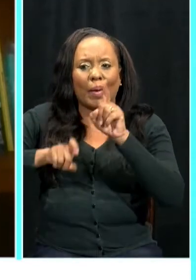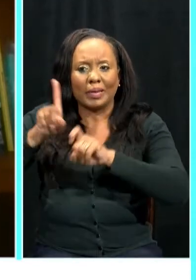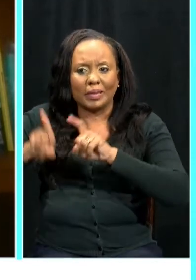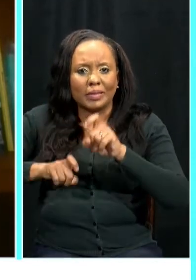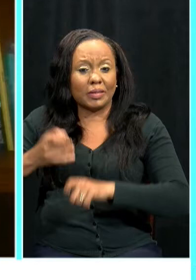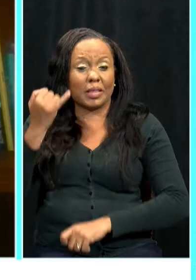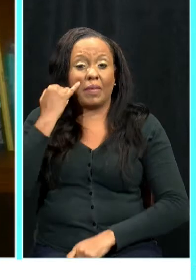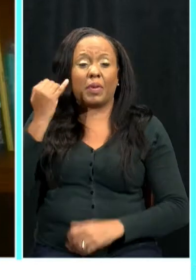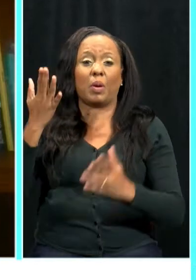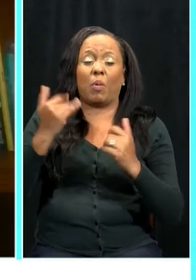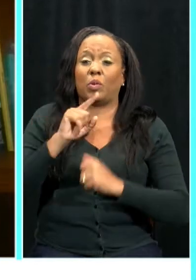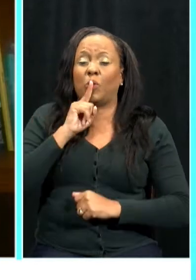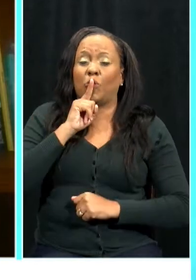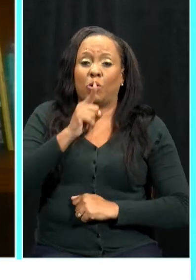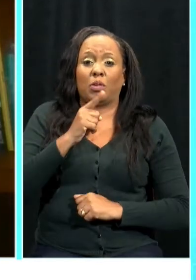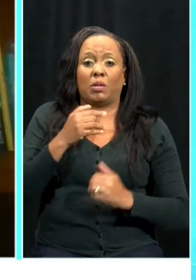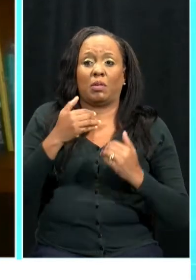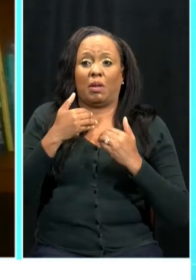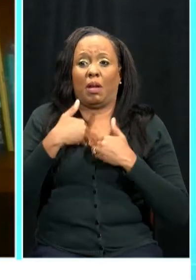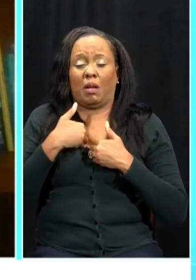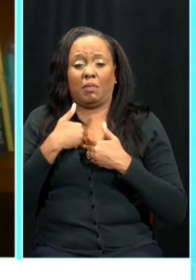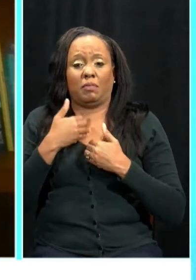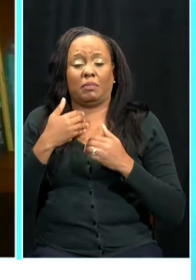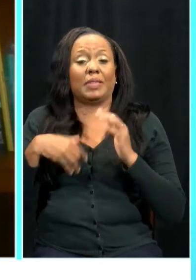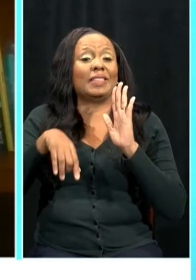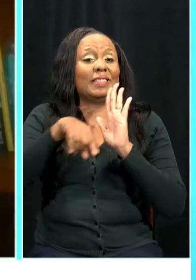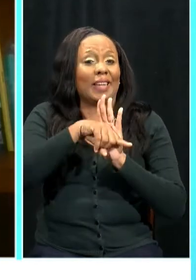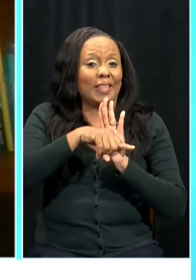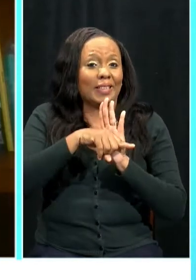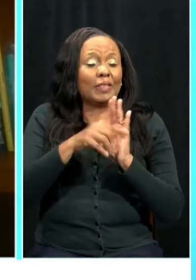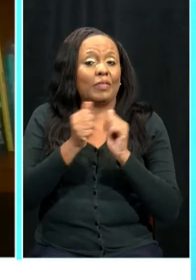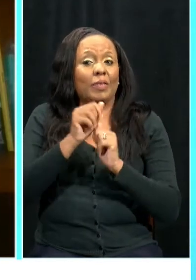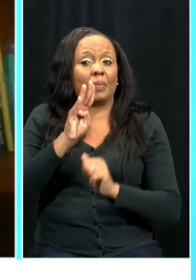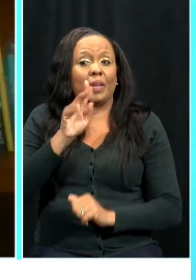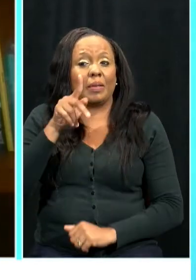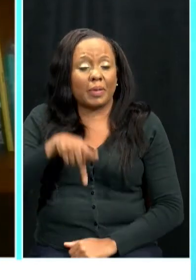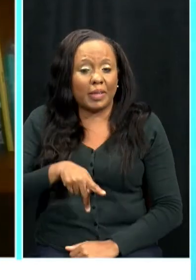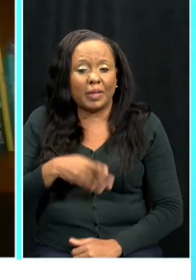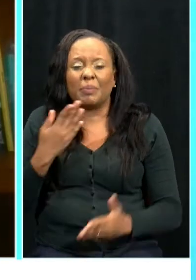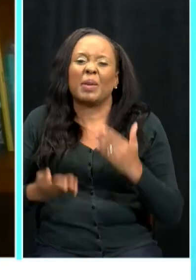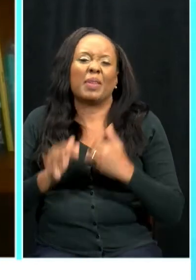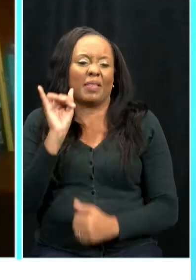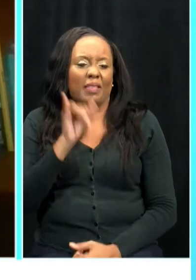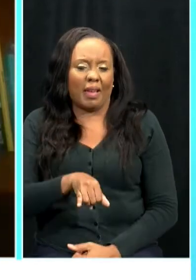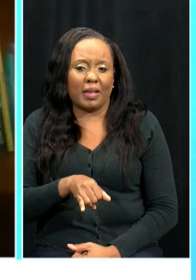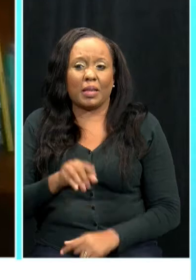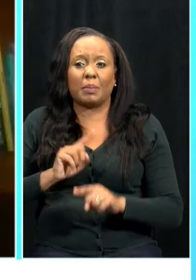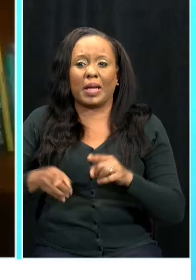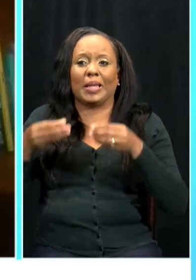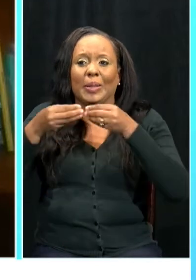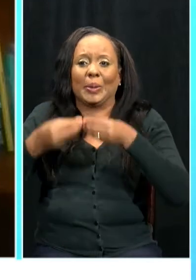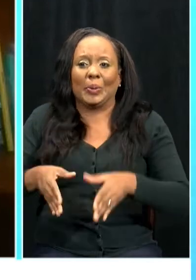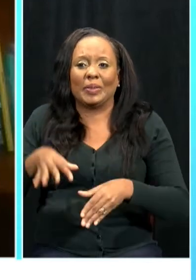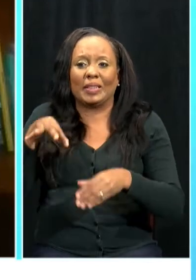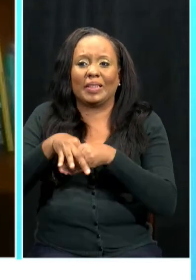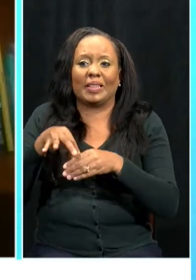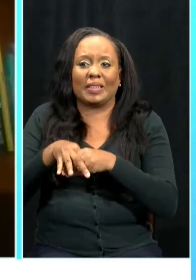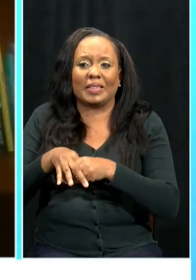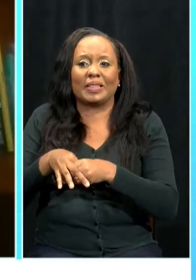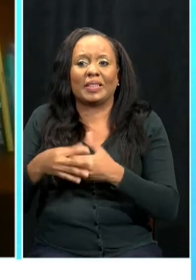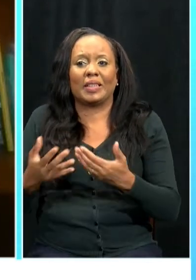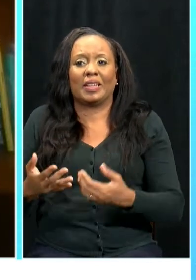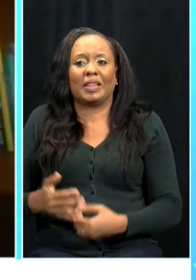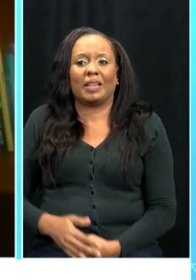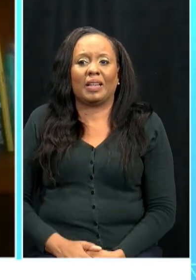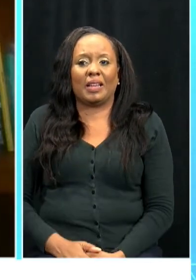to point to some minuses that might be in the air. But in terms of losing the election, I don't think any